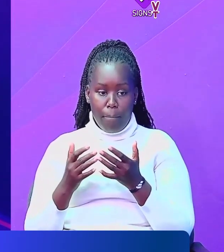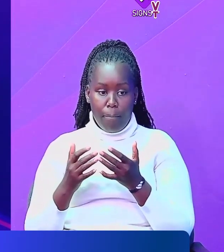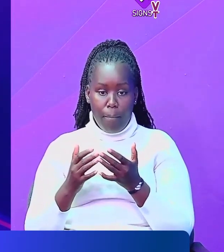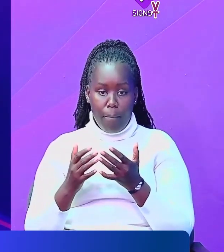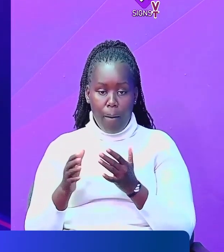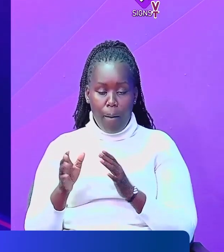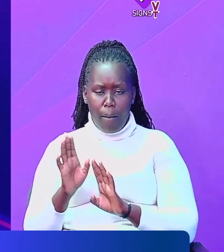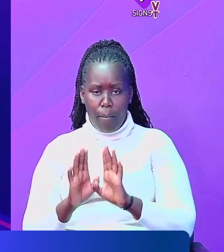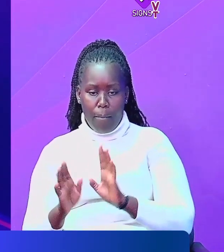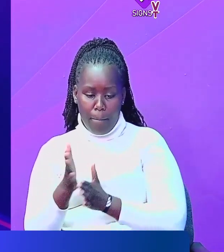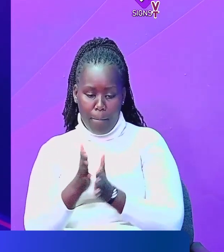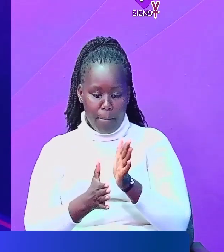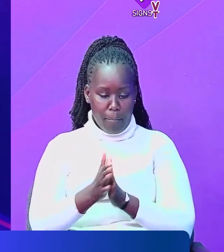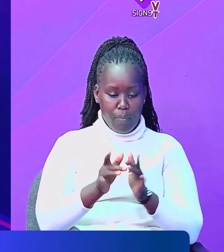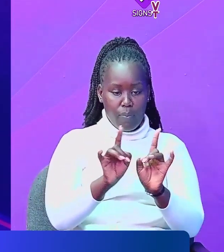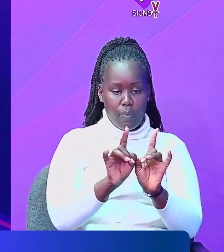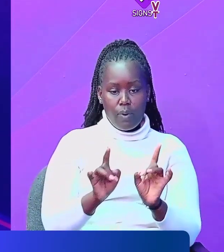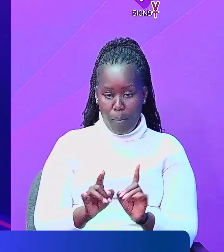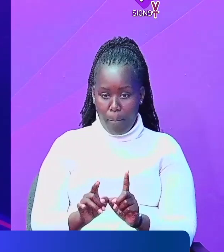plummets, and